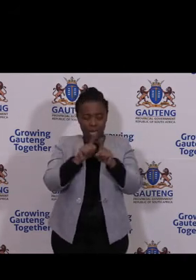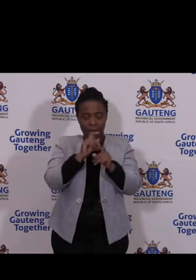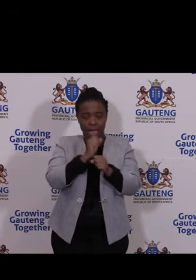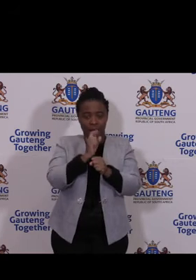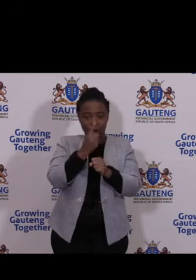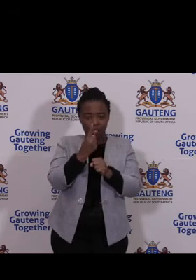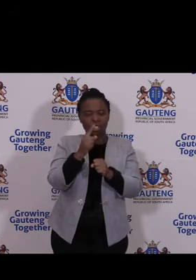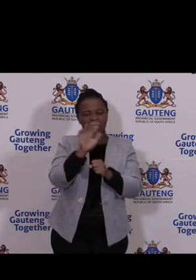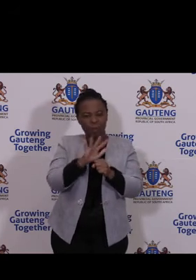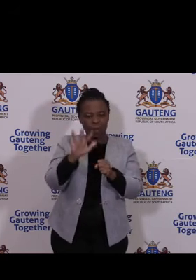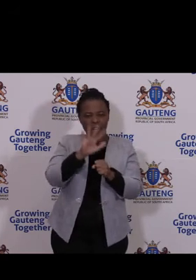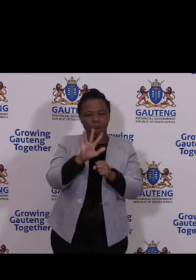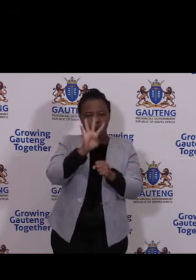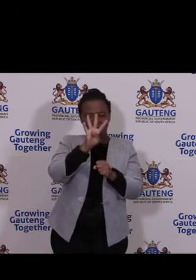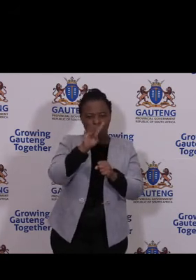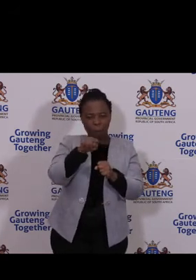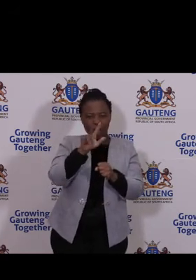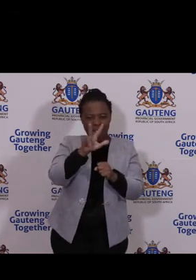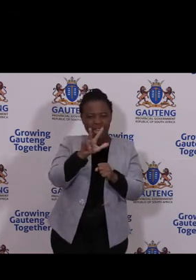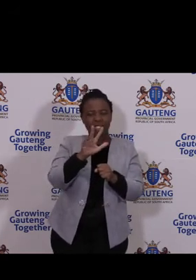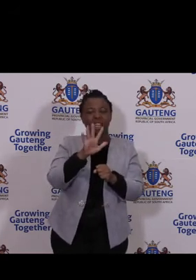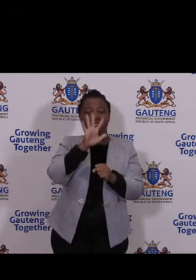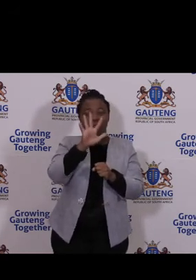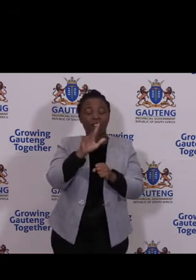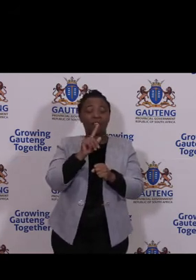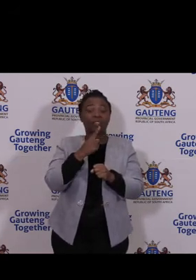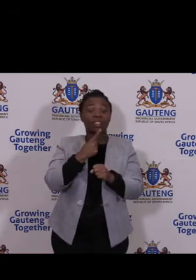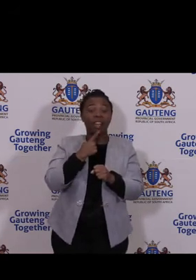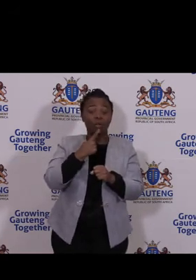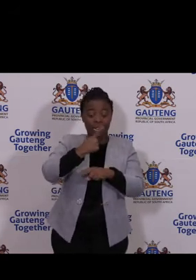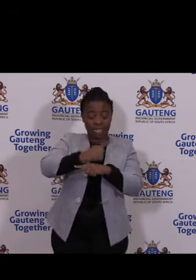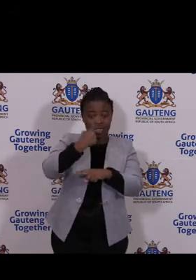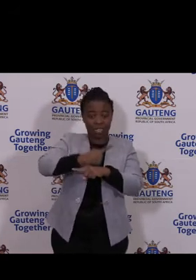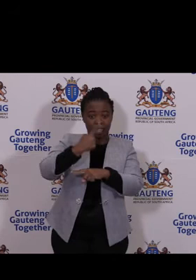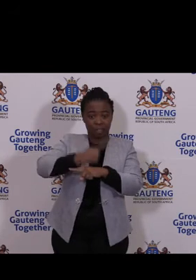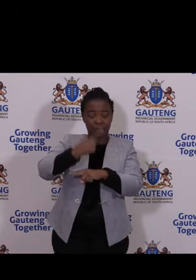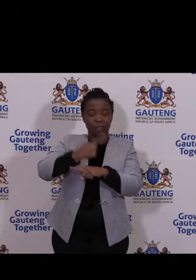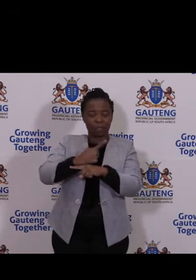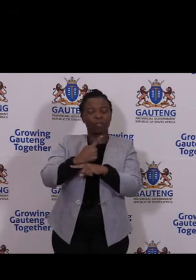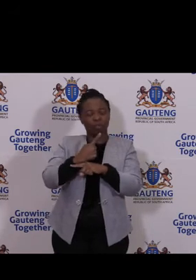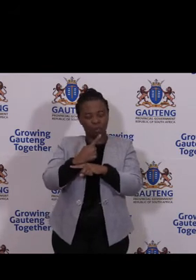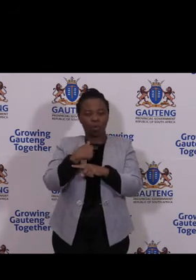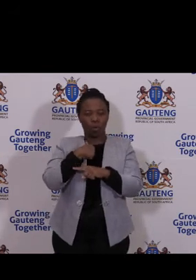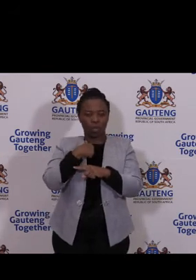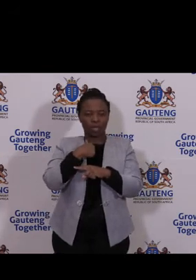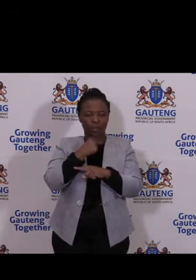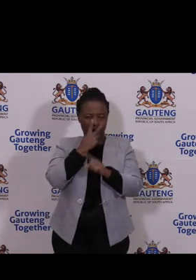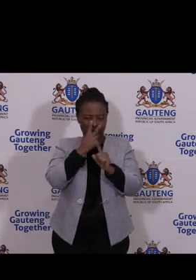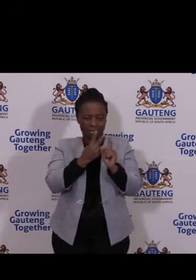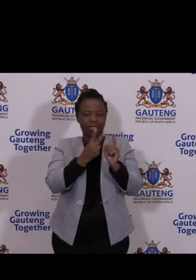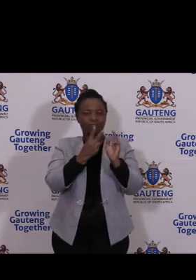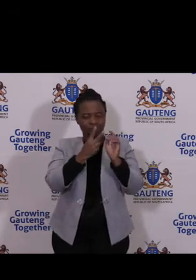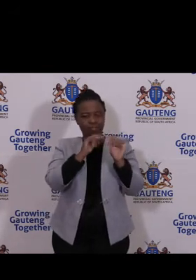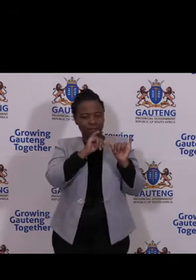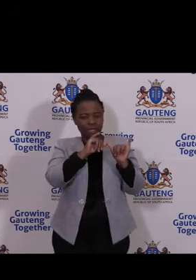around 4.8, 5,000 daily, and it's something that we are looking at and seeing the pattern.